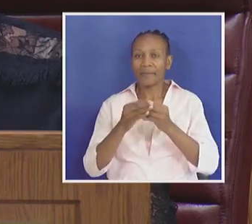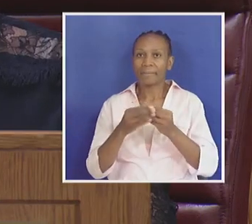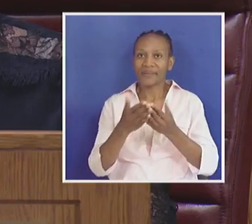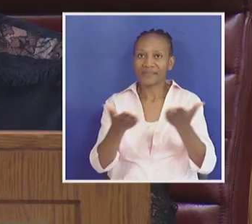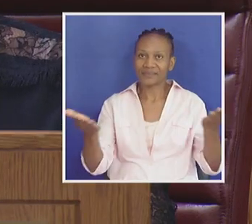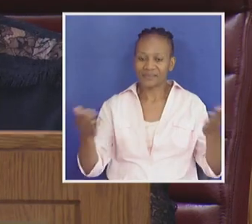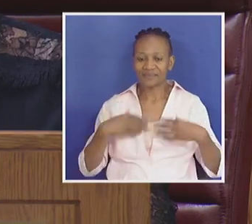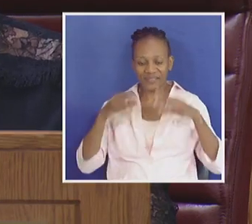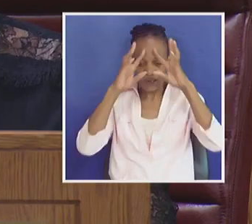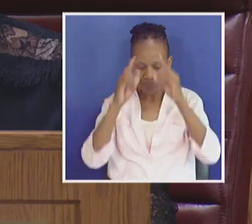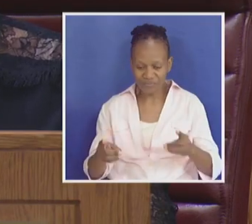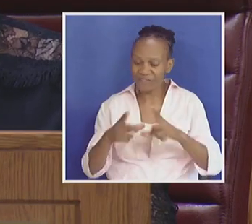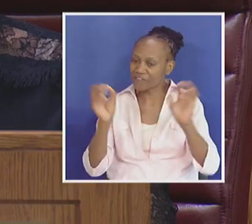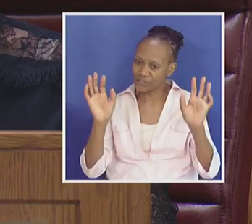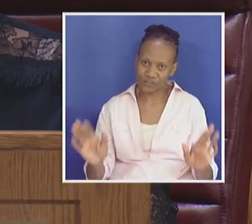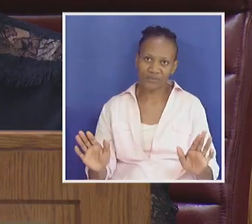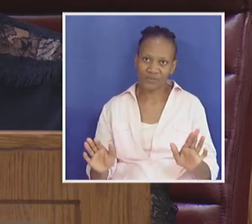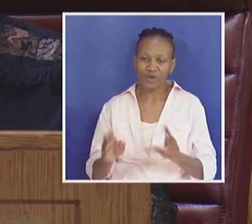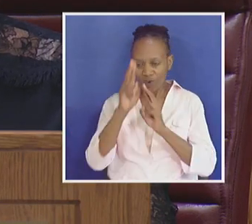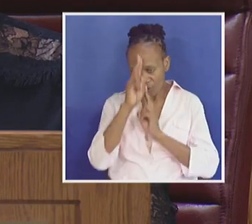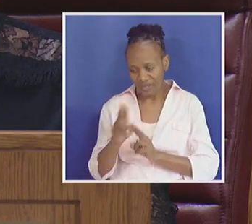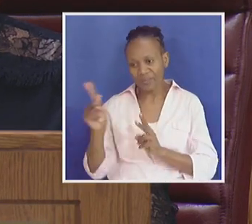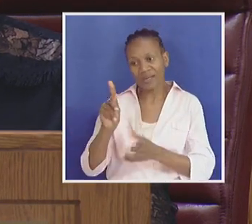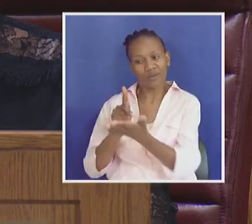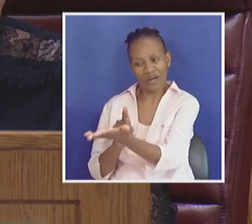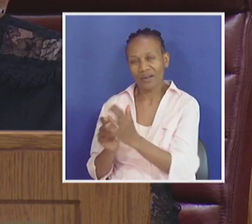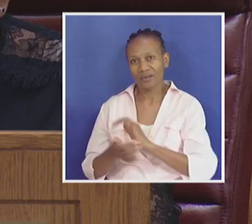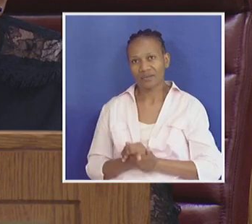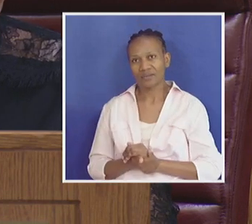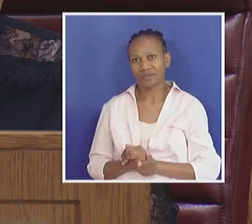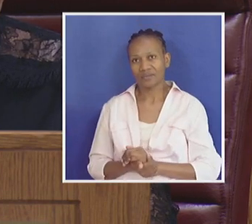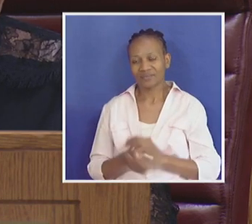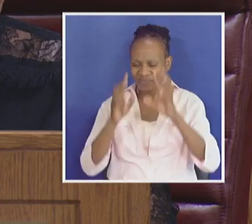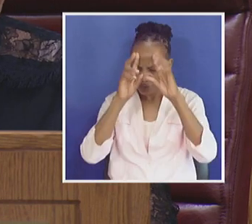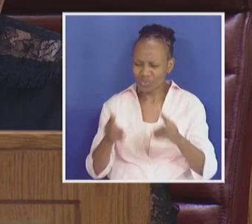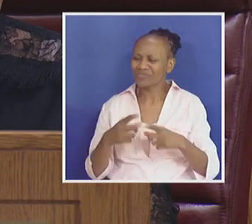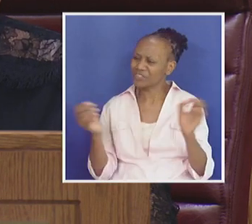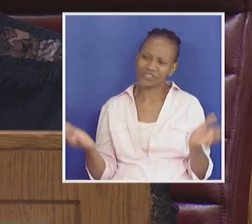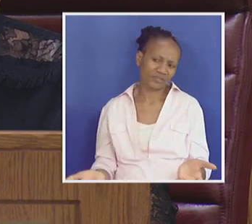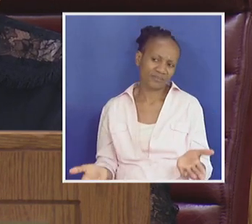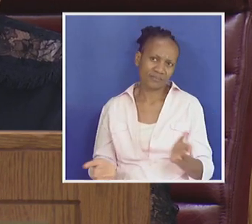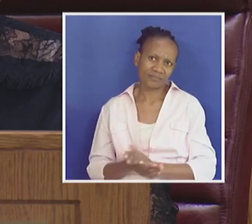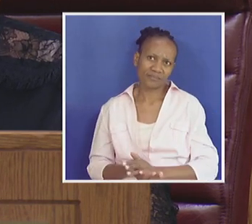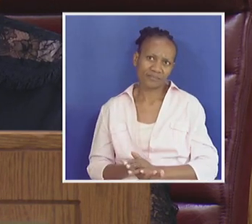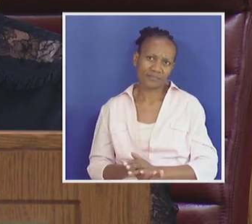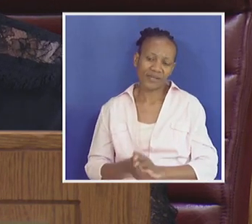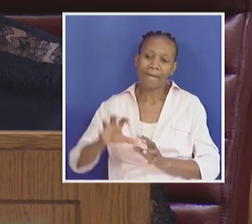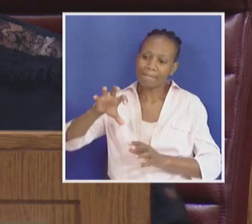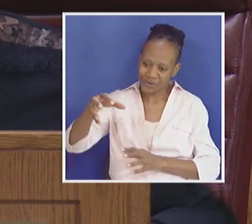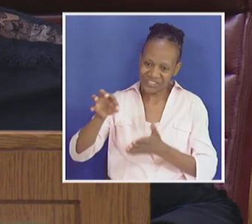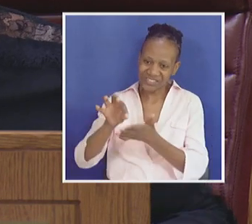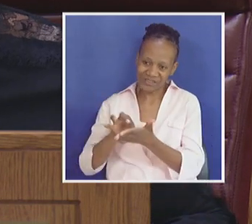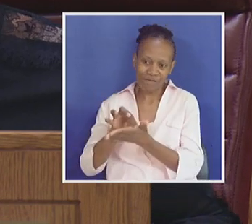have ruled in this matter. Honorable Kaula, I ruled in this matter. It is a provincial